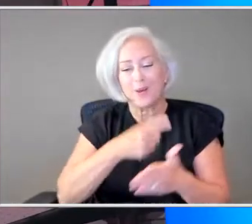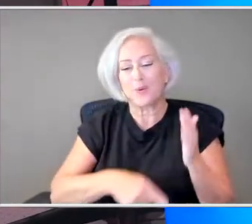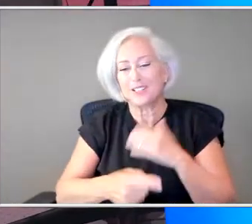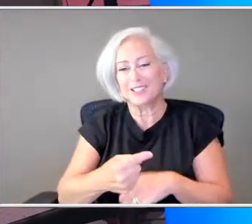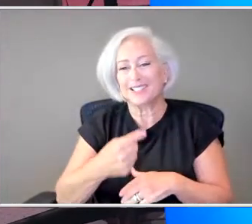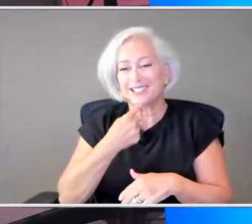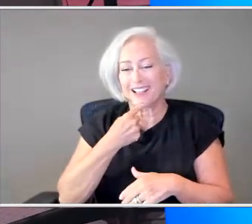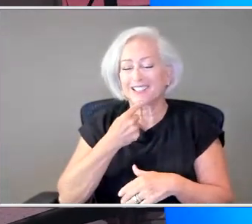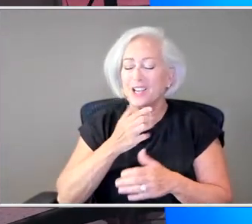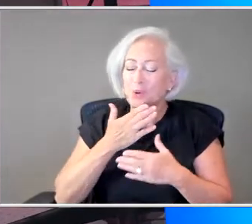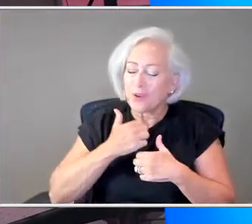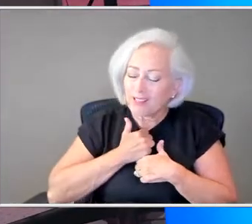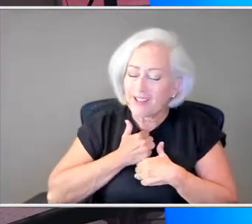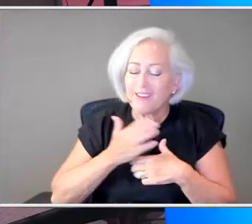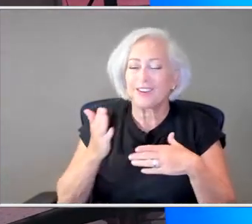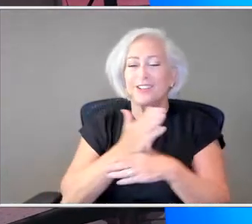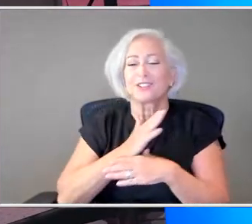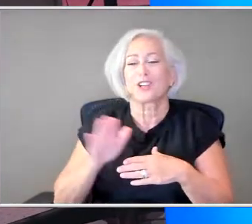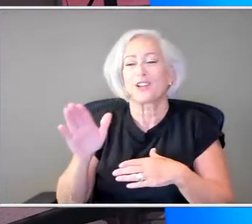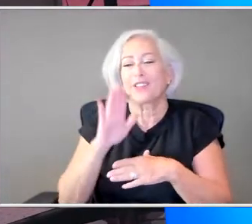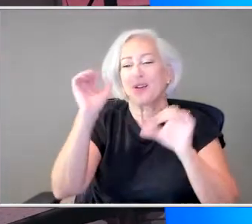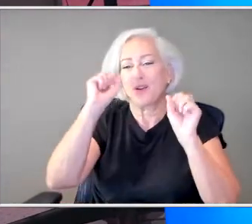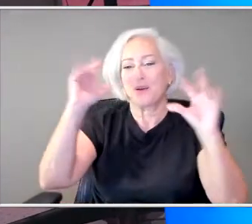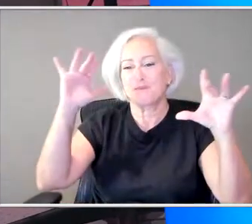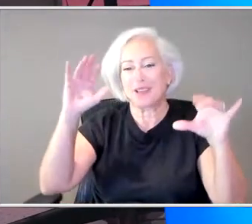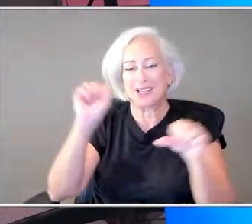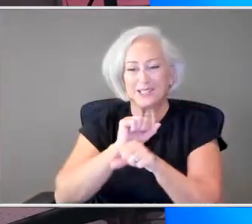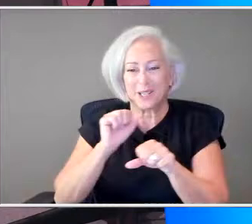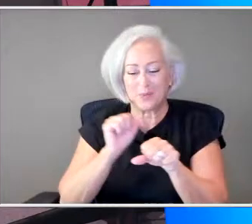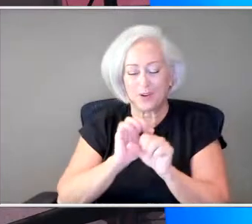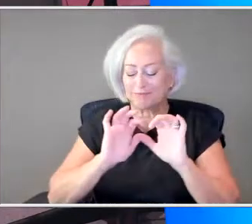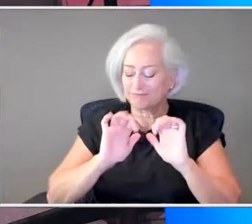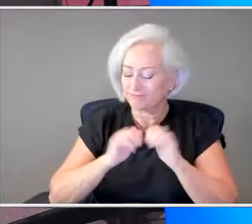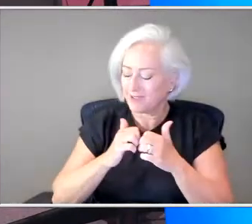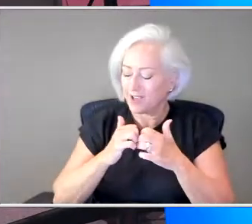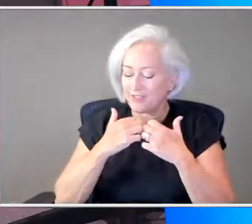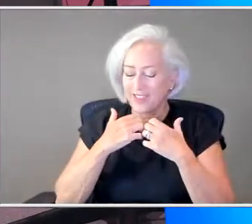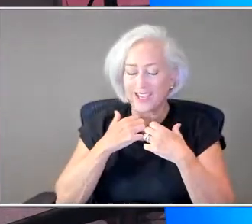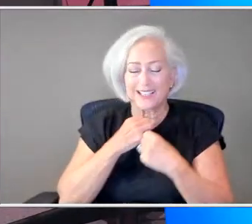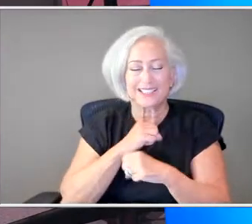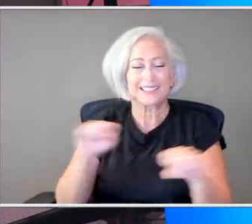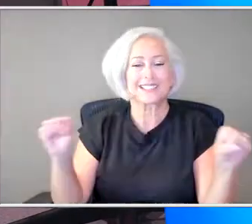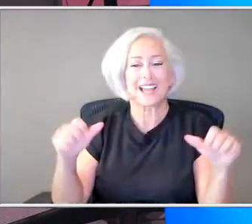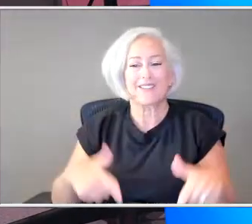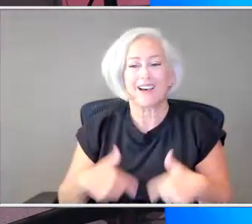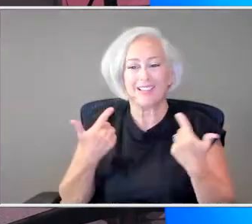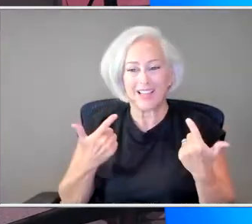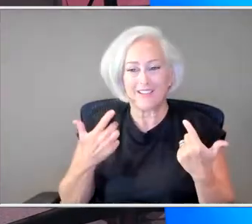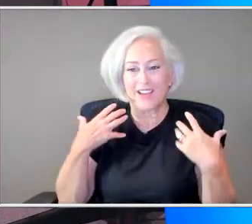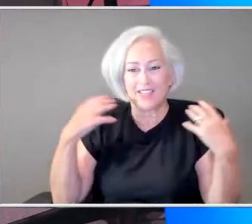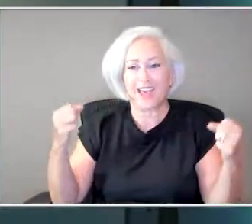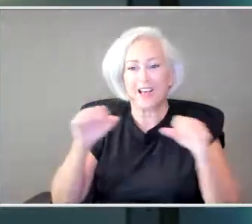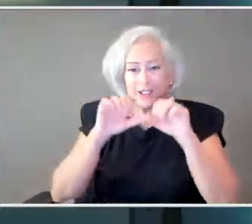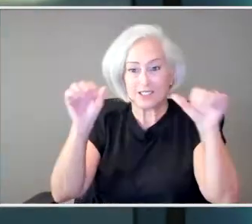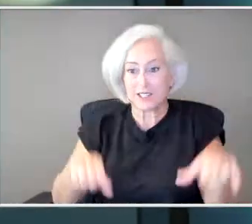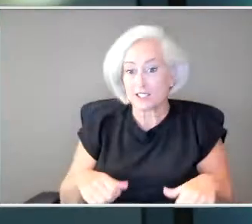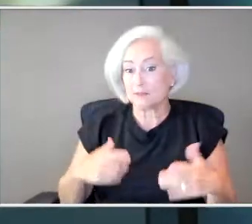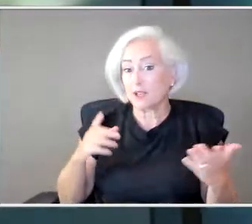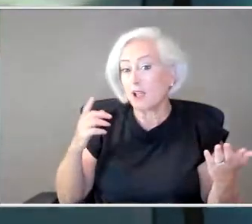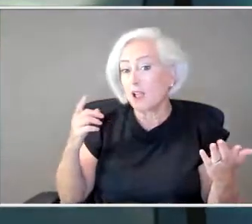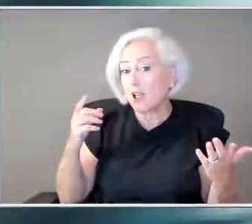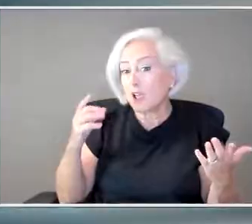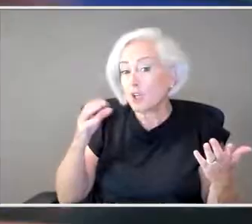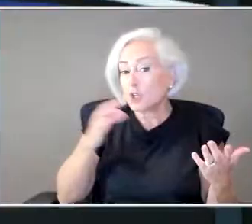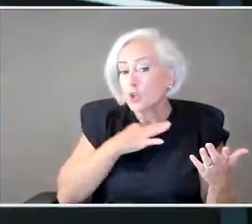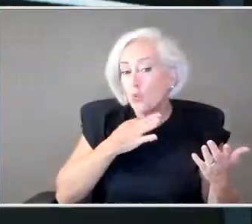our doctors do, how they save lives here at the health system. But have you ever wondered what your doctor does outside the hospital walls? Now